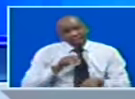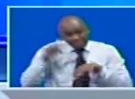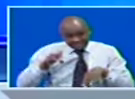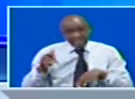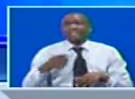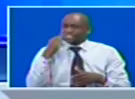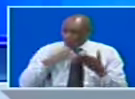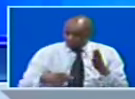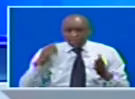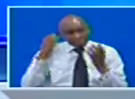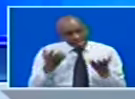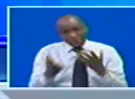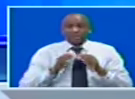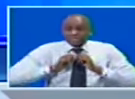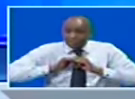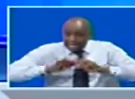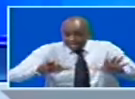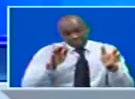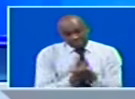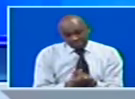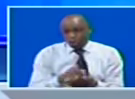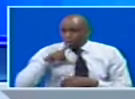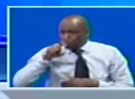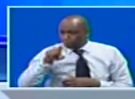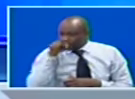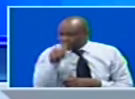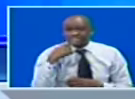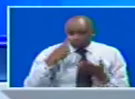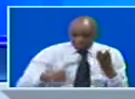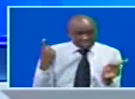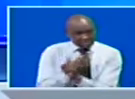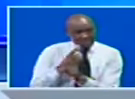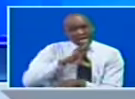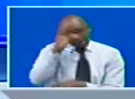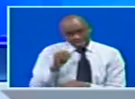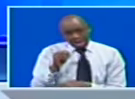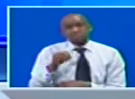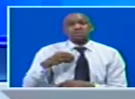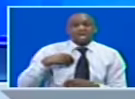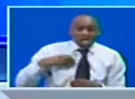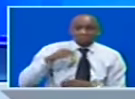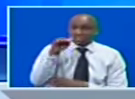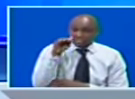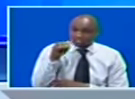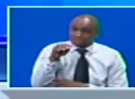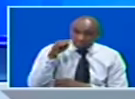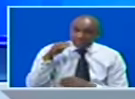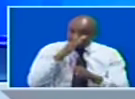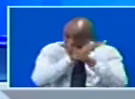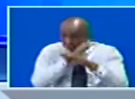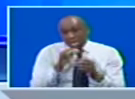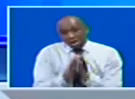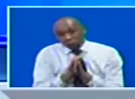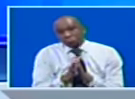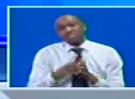concerns that they could spread into Kenya. The worms were also earlier reported in other parts of Africa like Zambia, Zimbabwe, Malawi and South